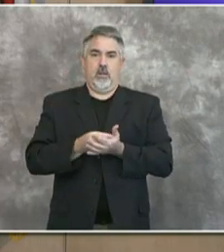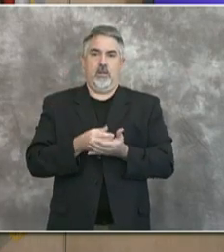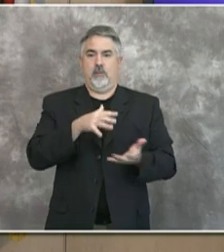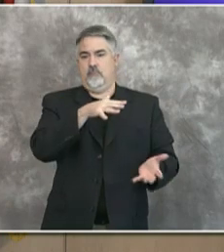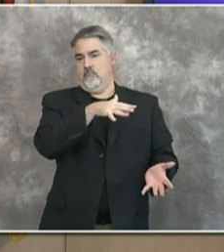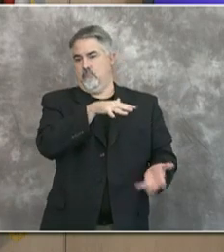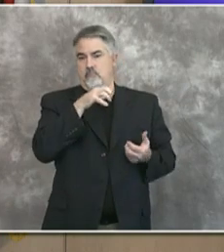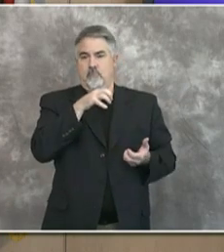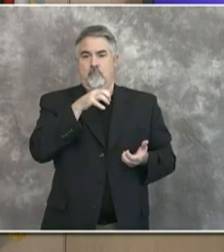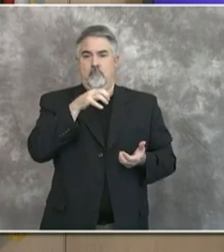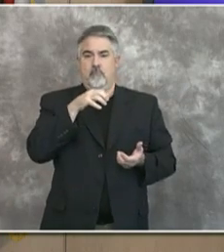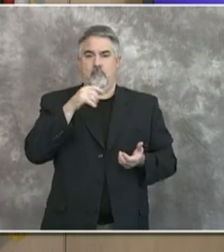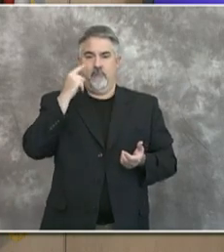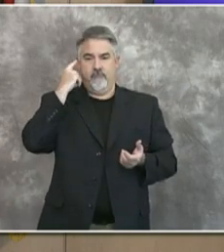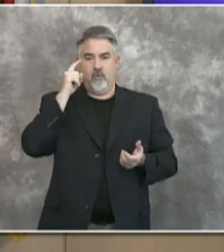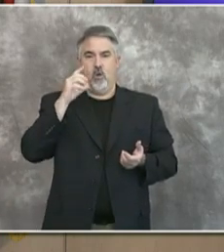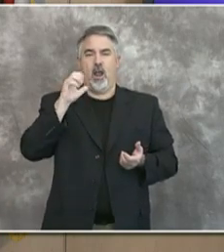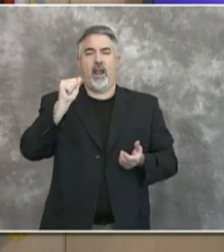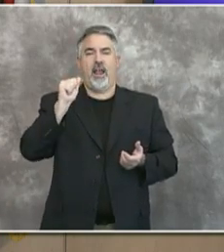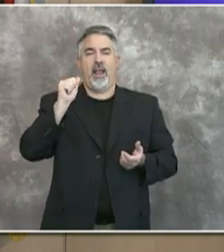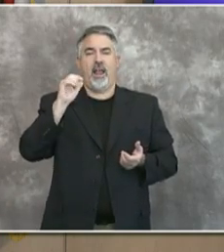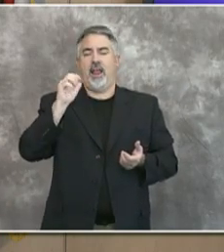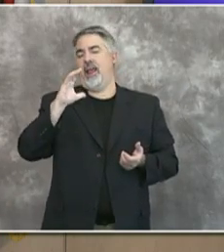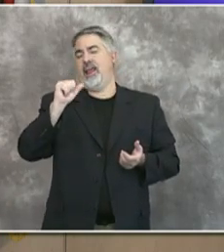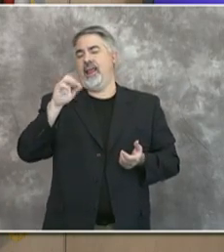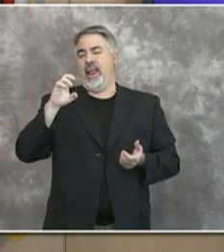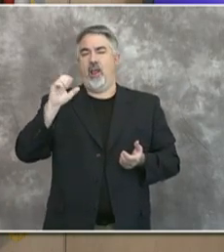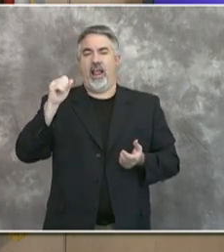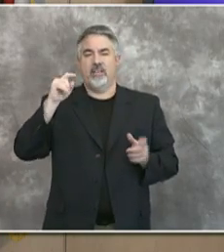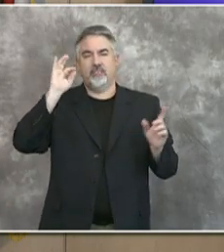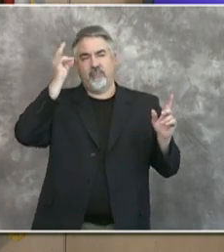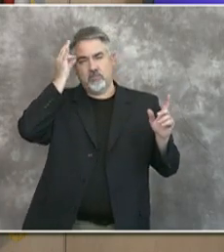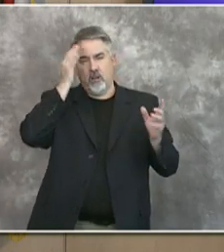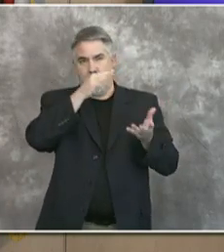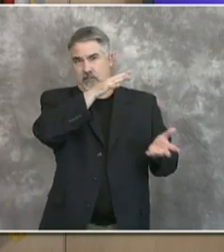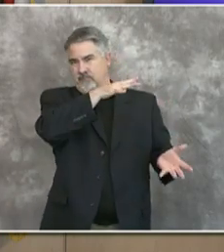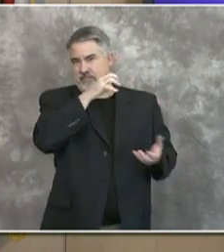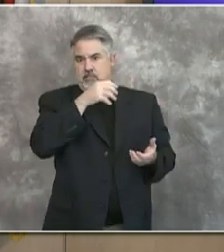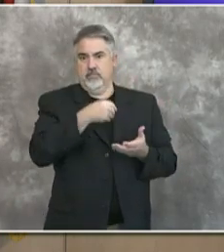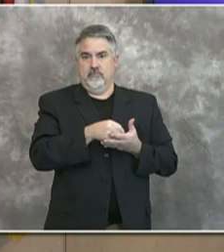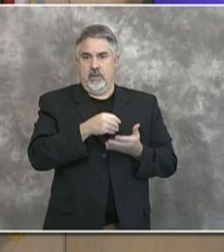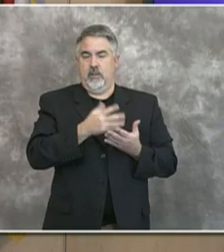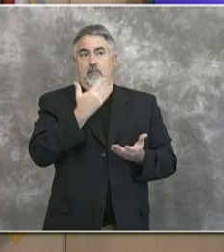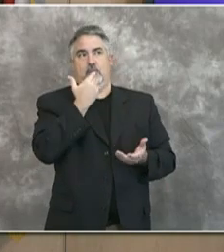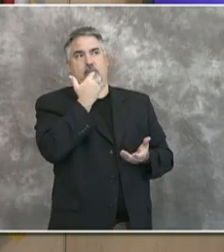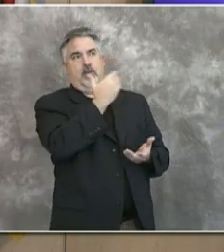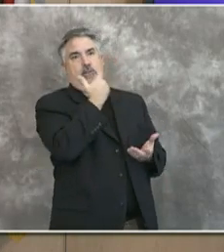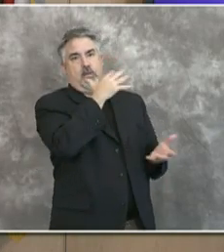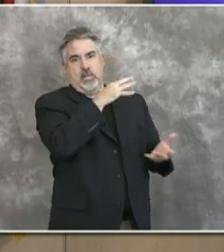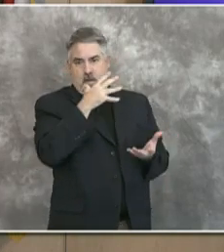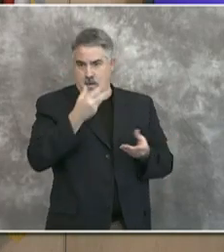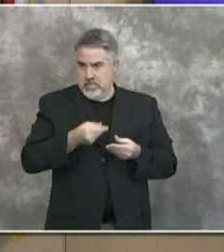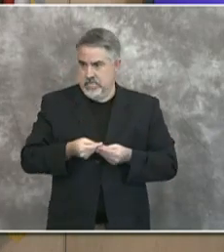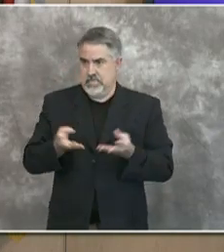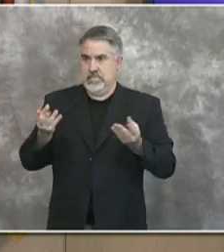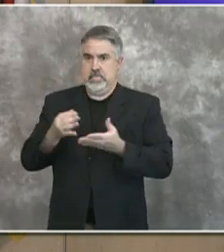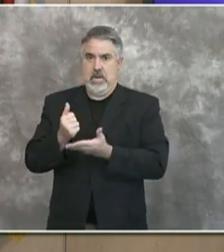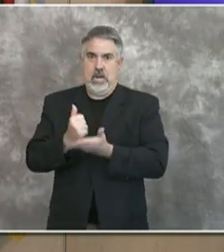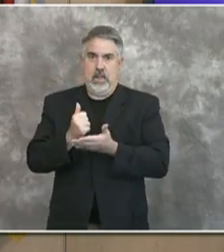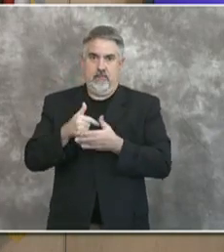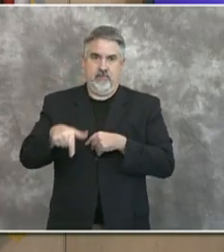hard work of our congressional delegation and the federal administration for providing these funds. This will go a long way towards helping our